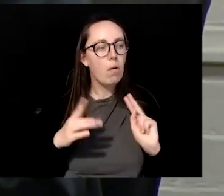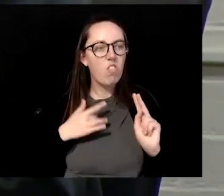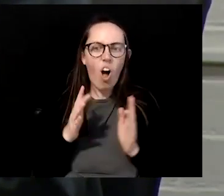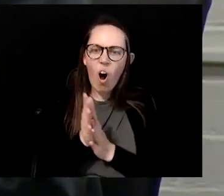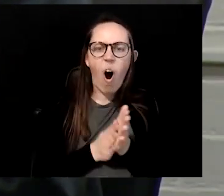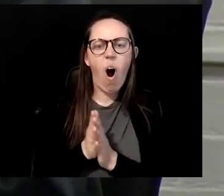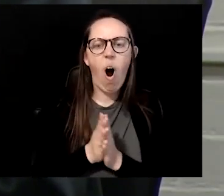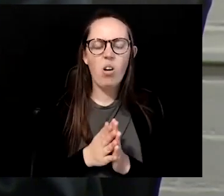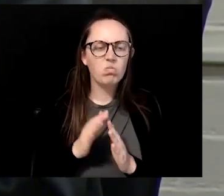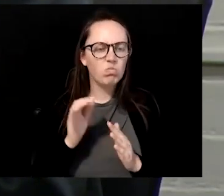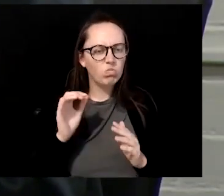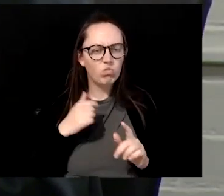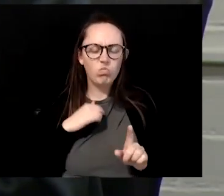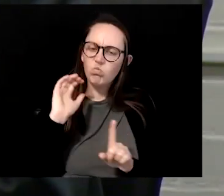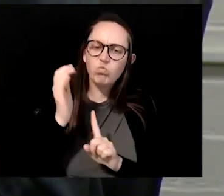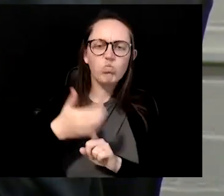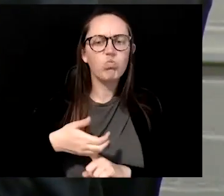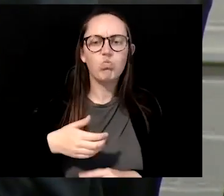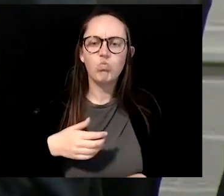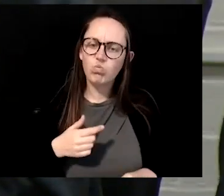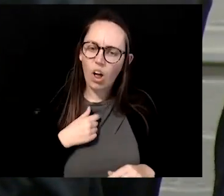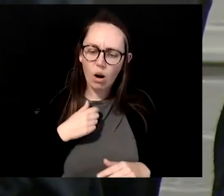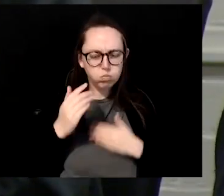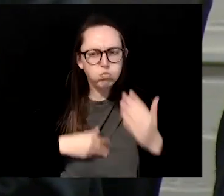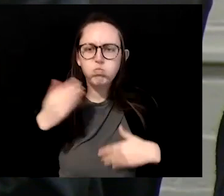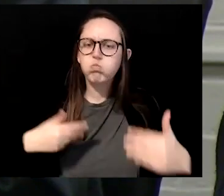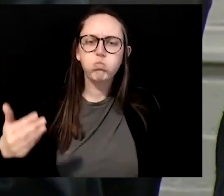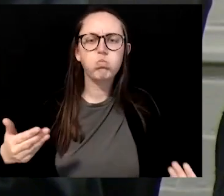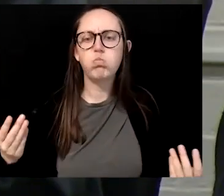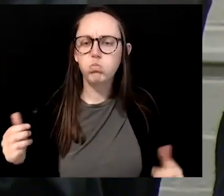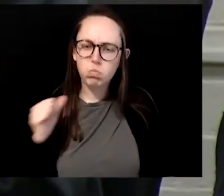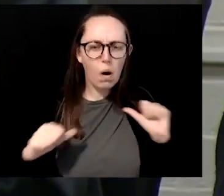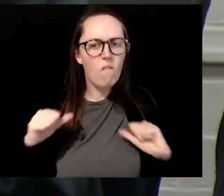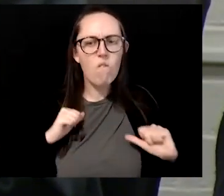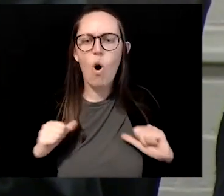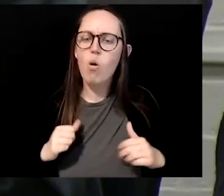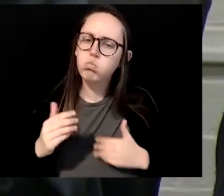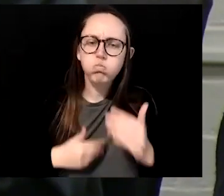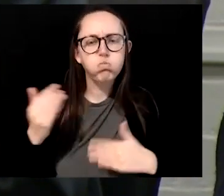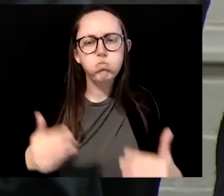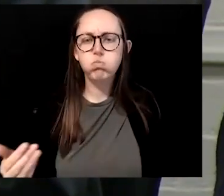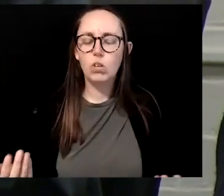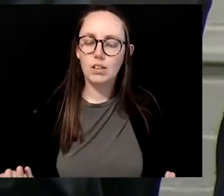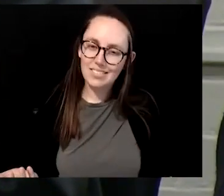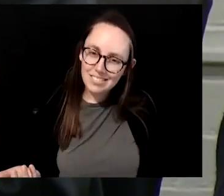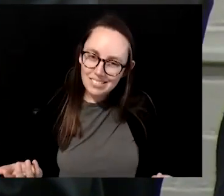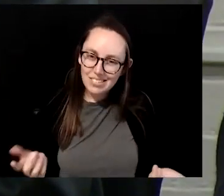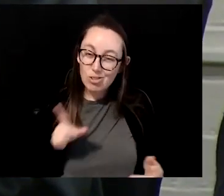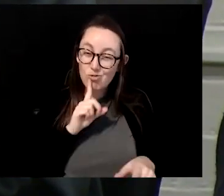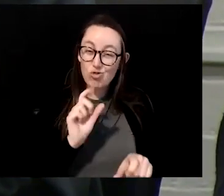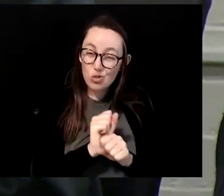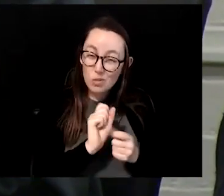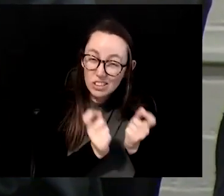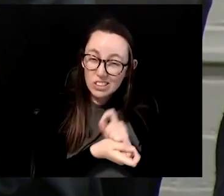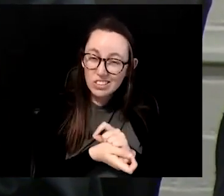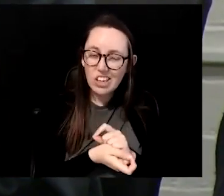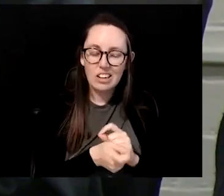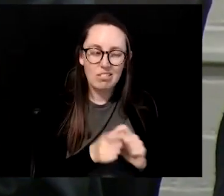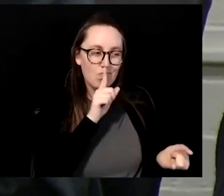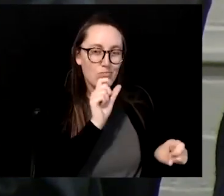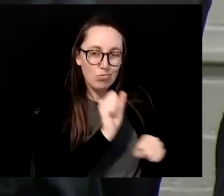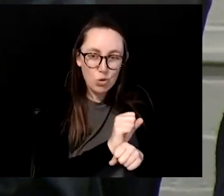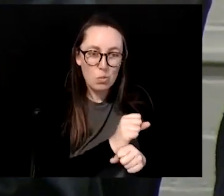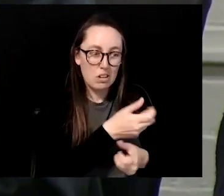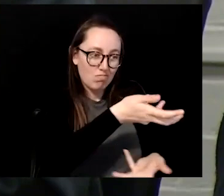when Democratic foundations are ignored the people who elected you get left behind and your